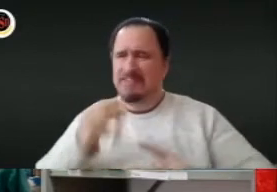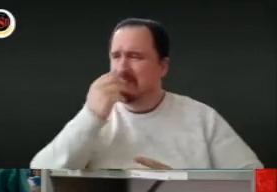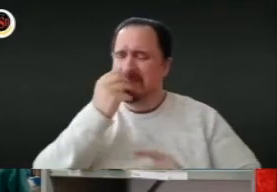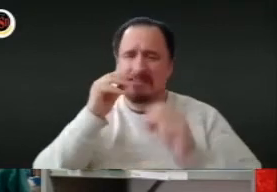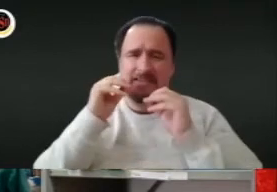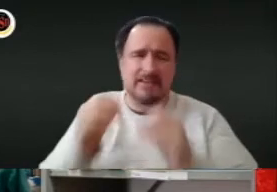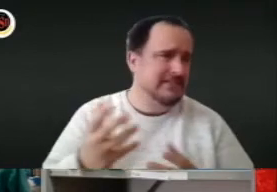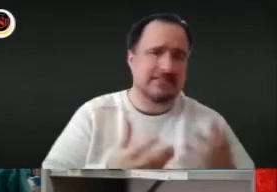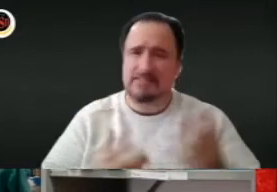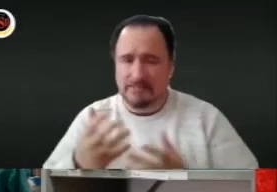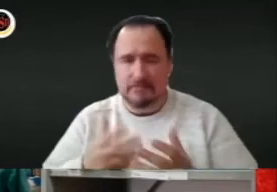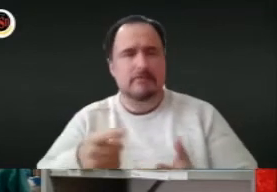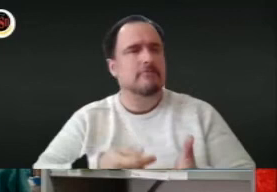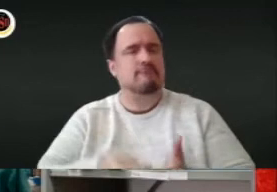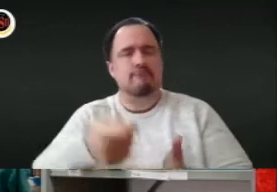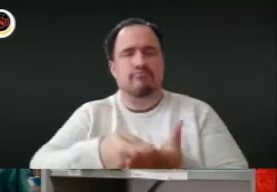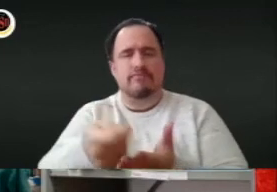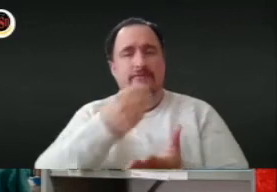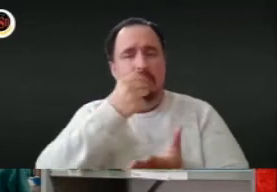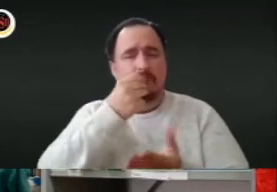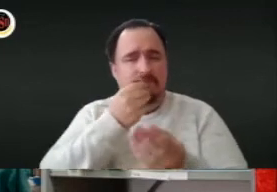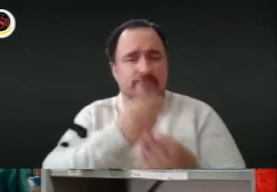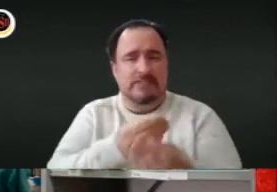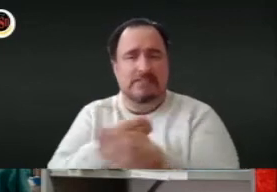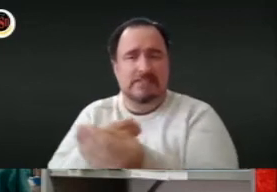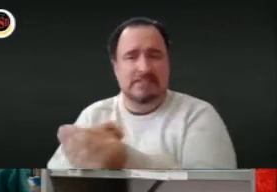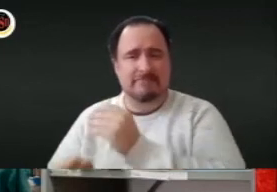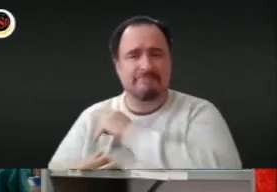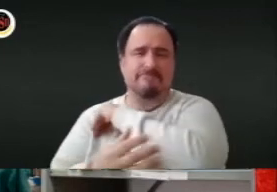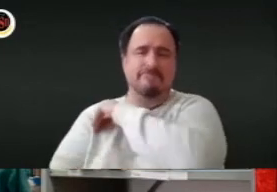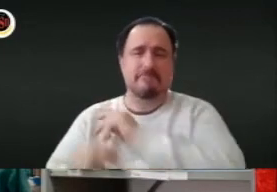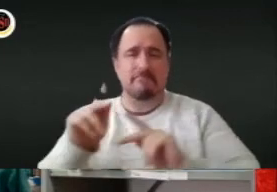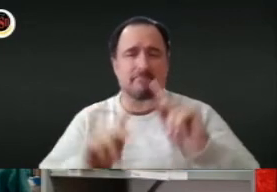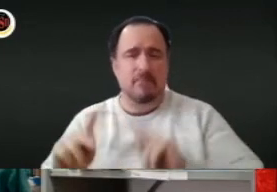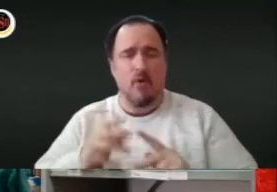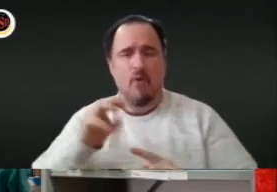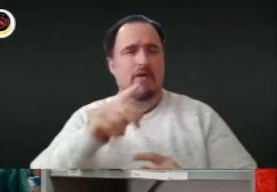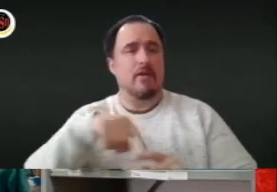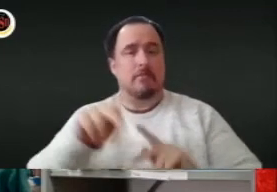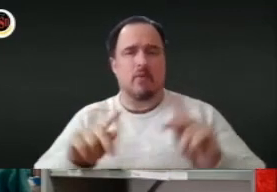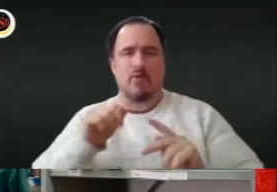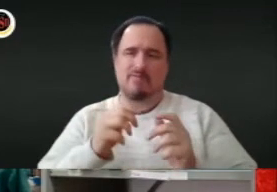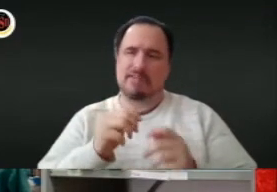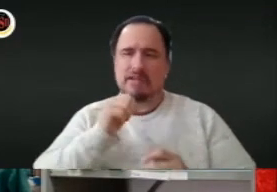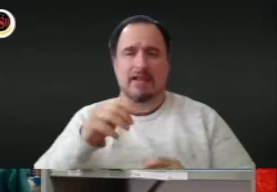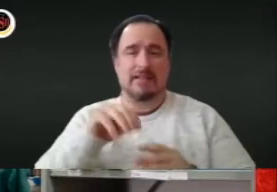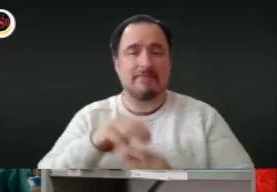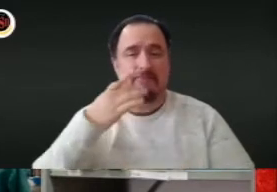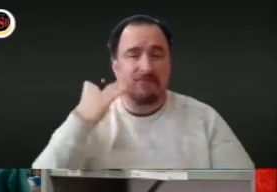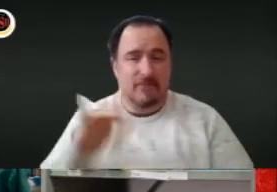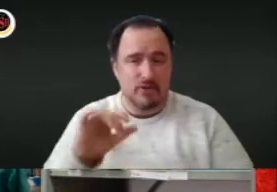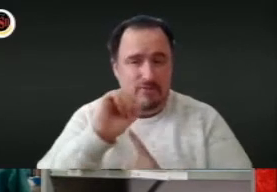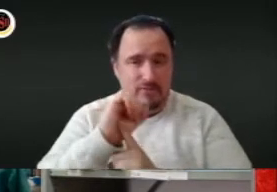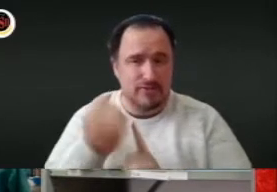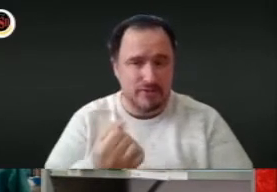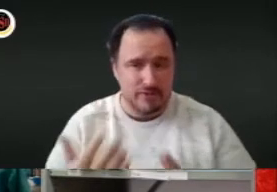Some people are hungry and they don't have enough money to afford groceries. You could